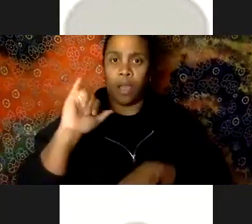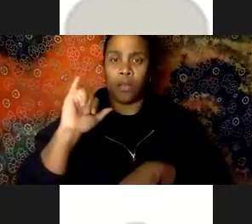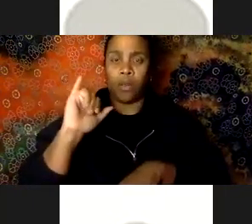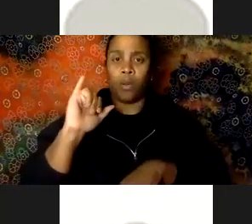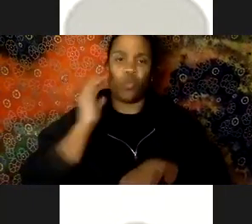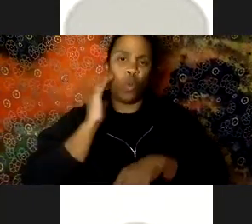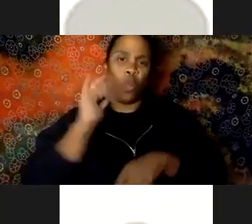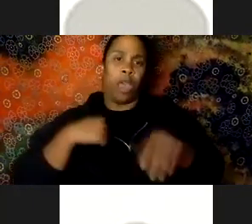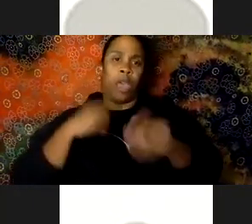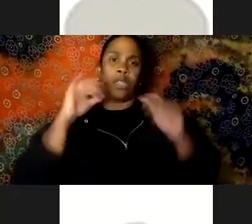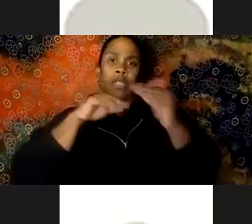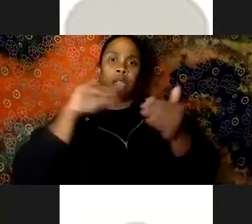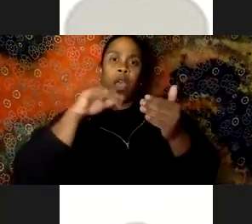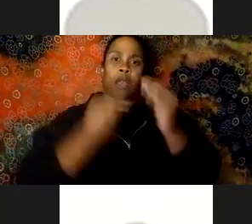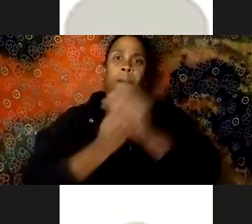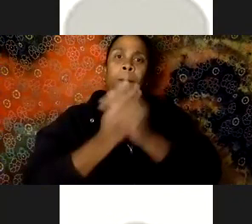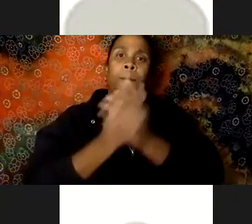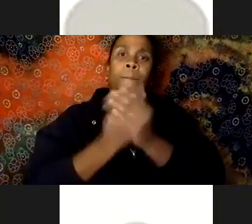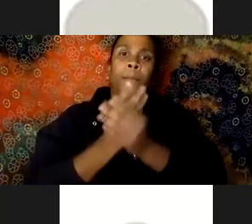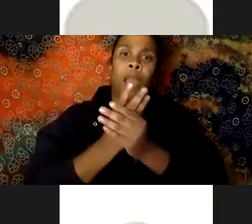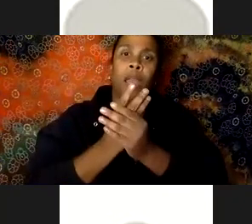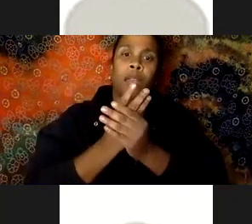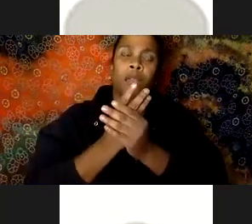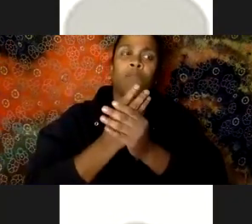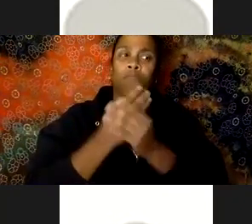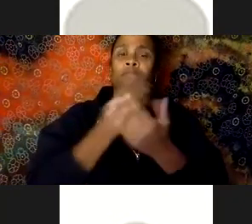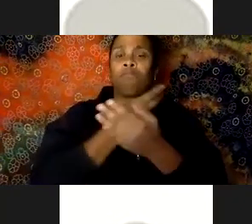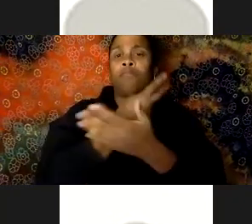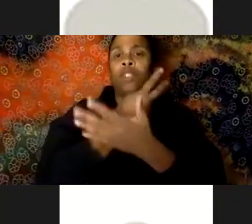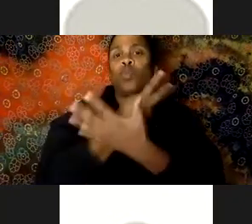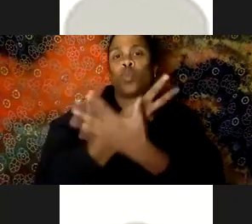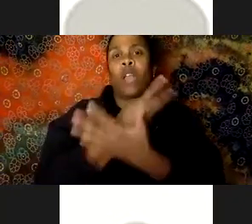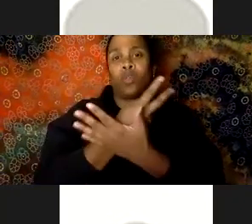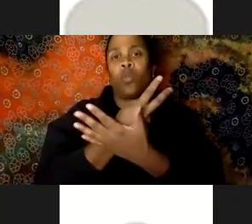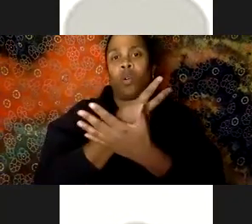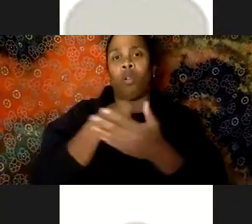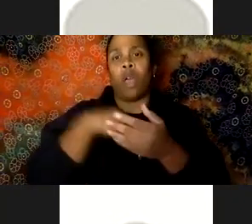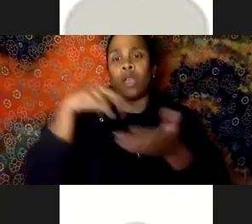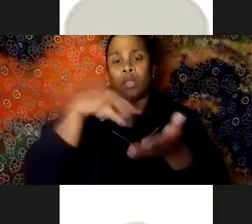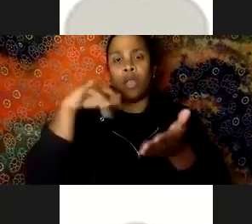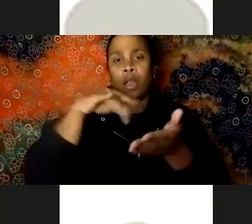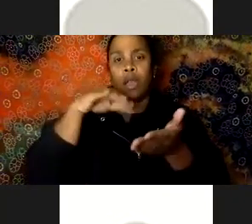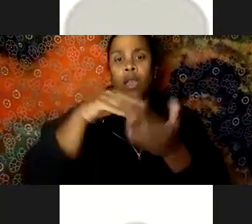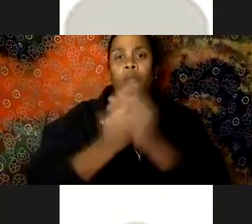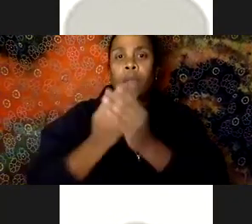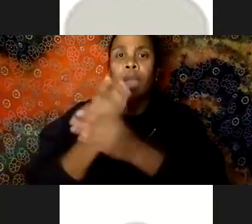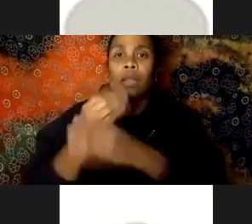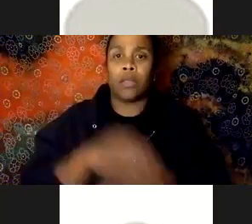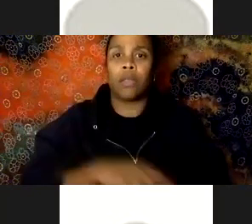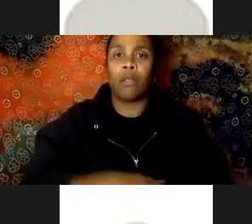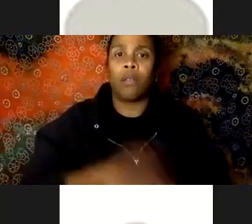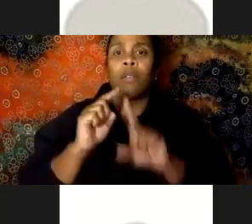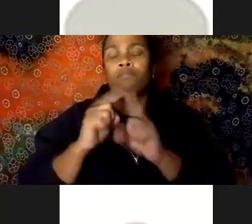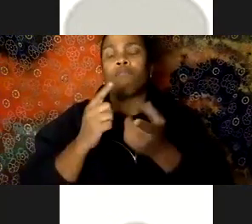and studied plants when I was in grad school. And so I'm definitely connected to the plant world. And I also can sense fairy energy and all kinds of things like that. To me, this is